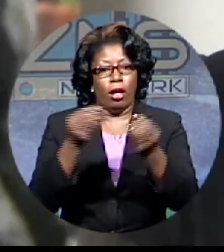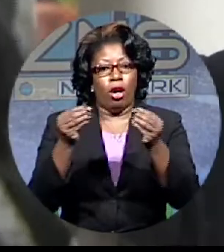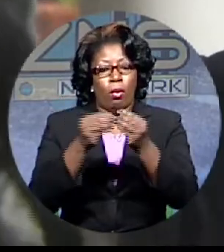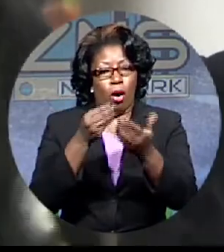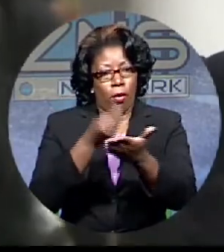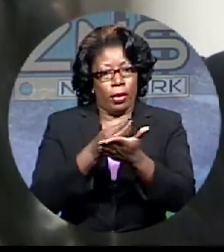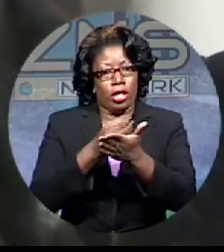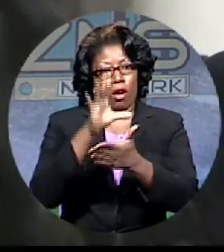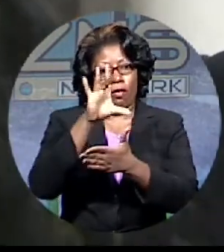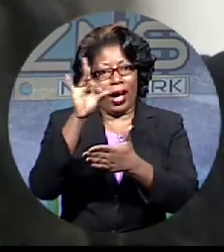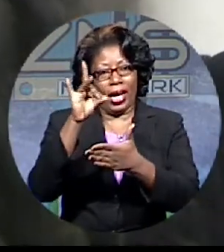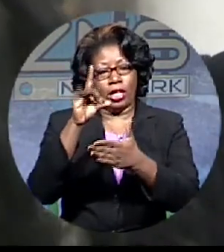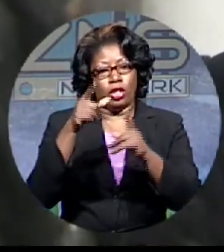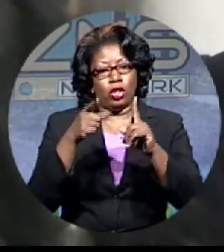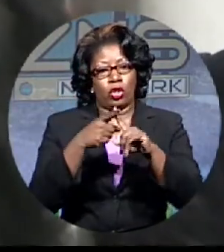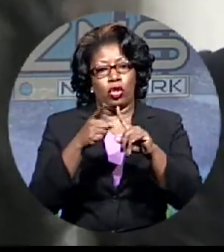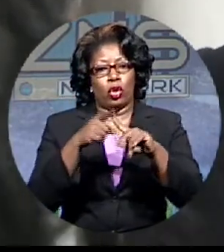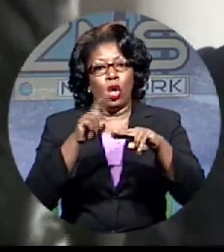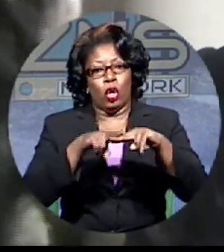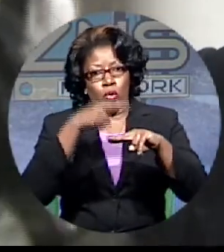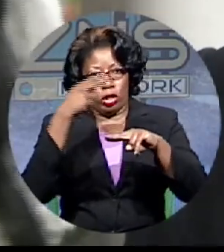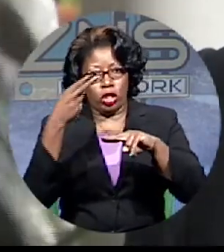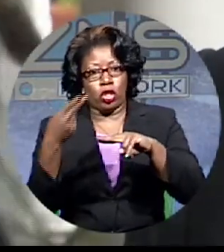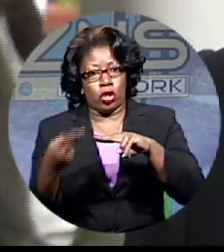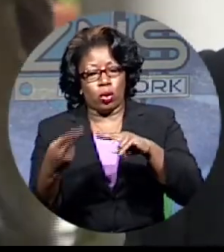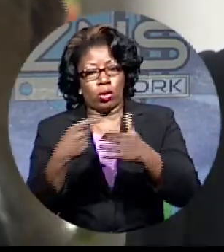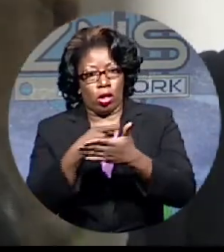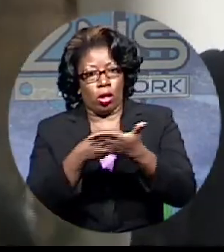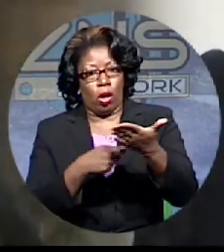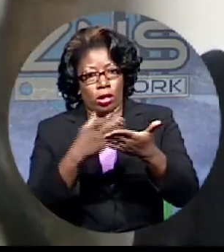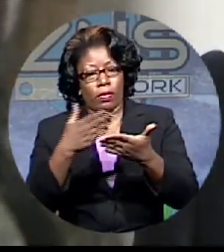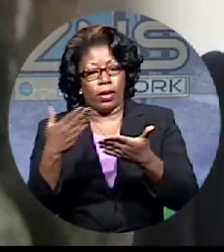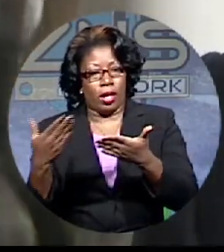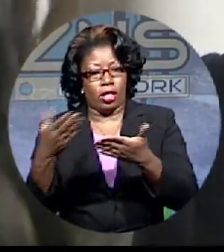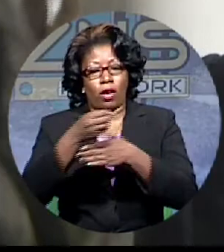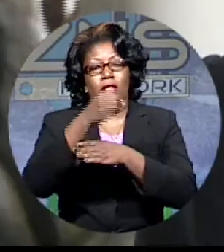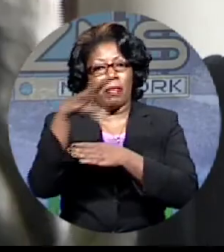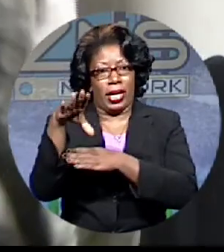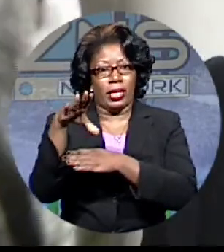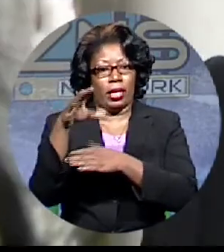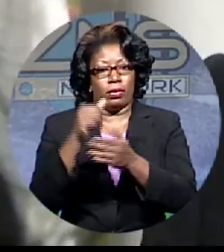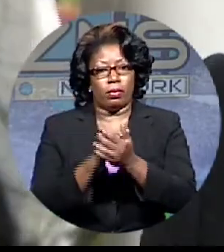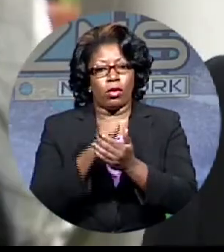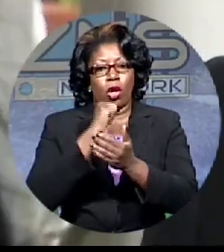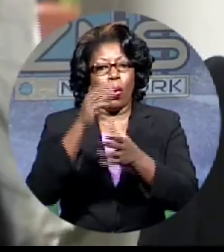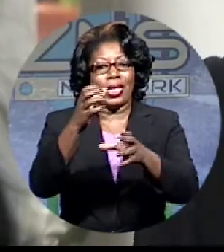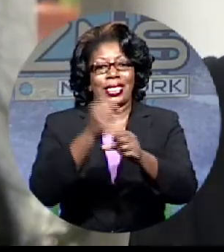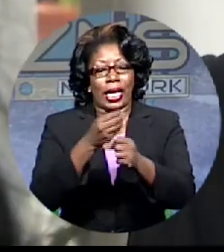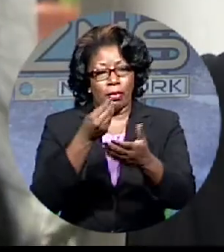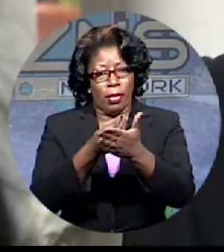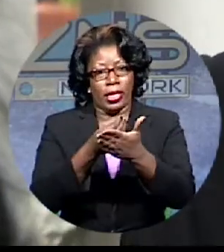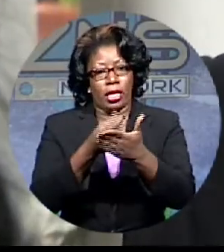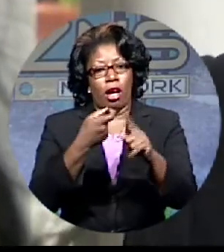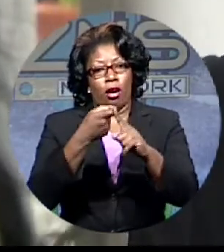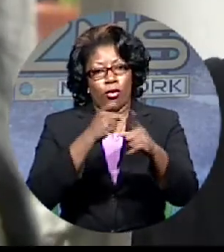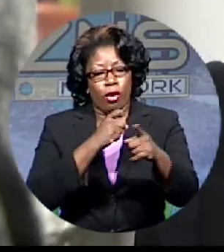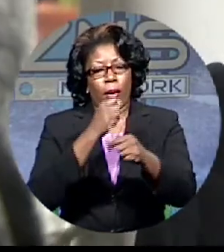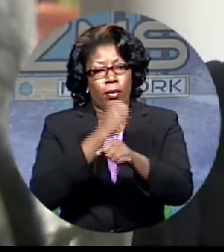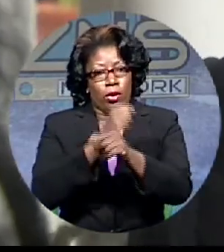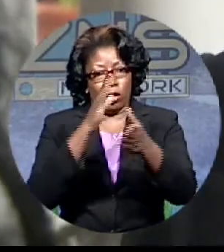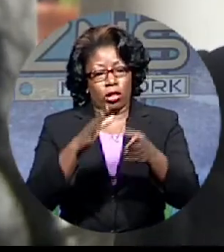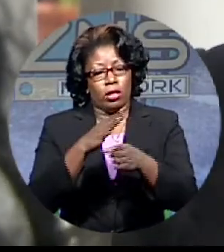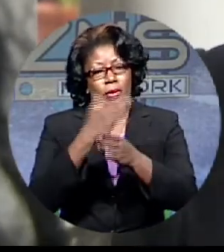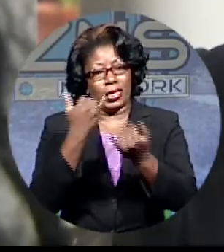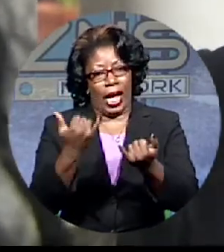find ways to try and cut back on expenditure. And so we don't want to take anything away from employees, but at the same time, as employees need to understand